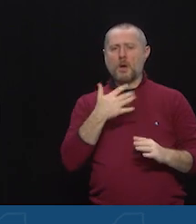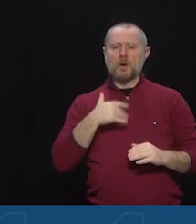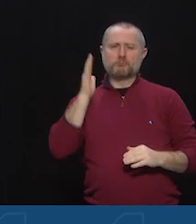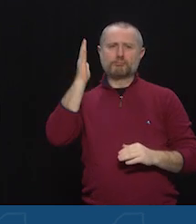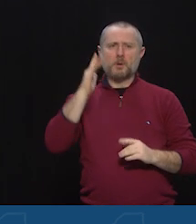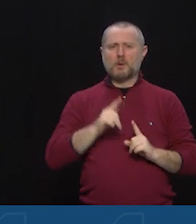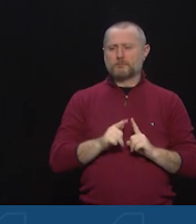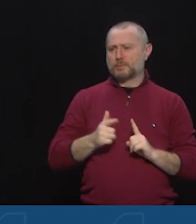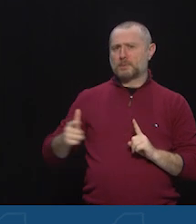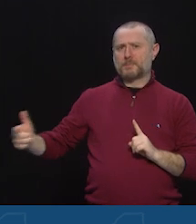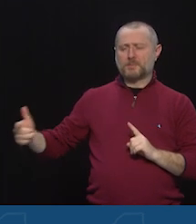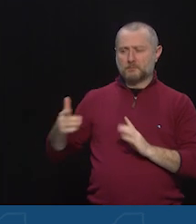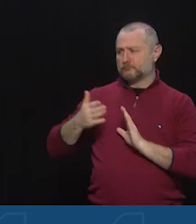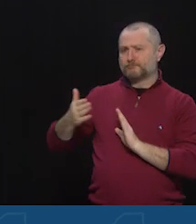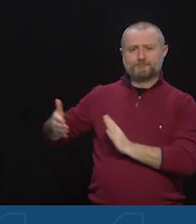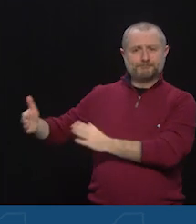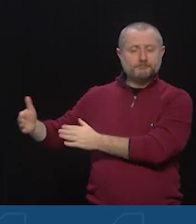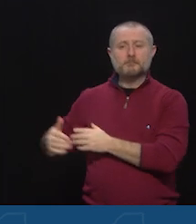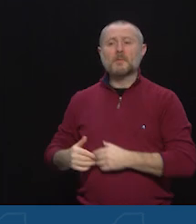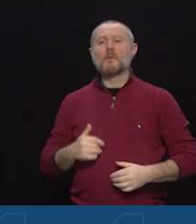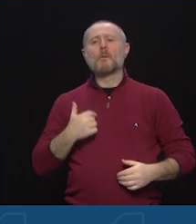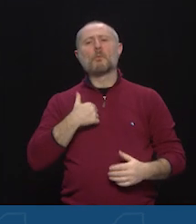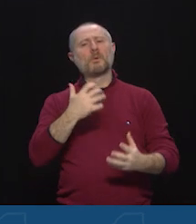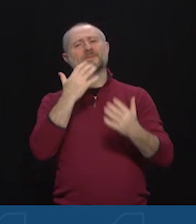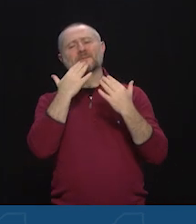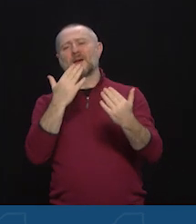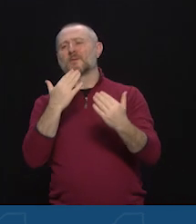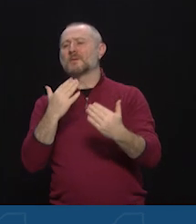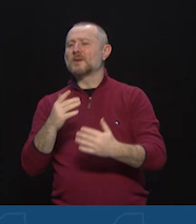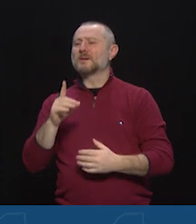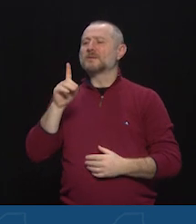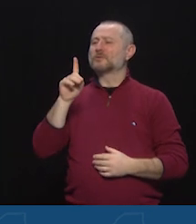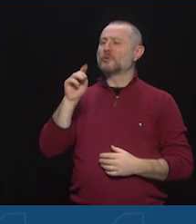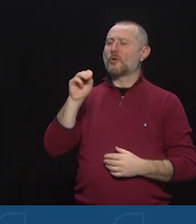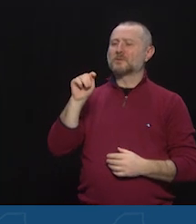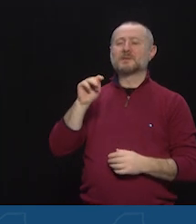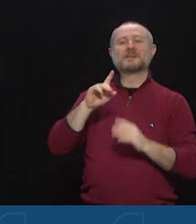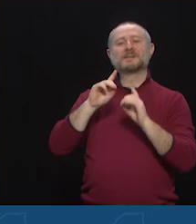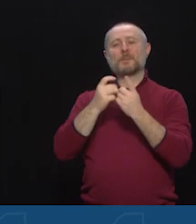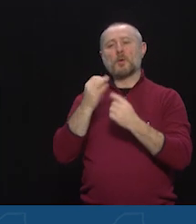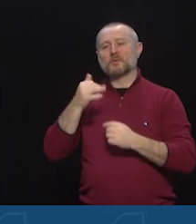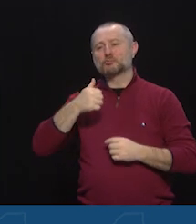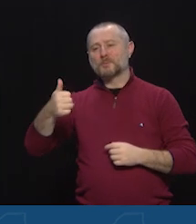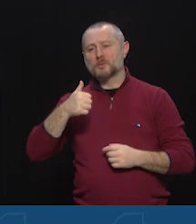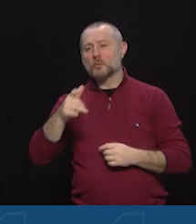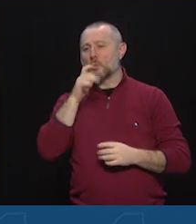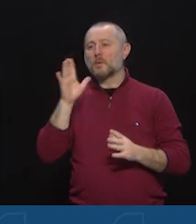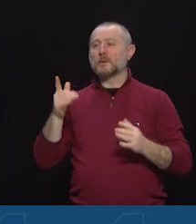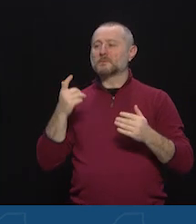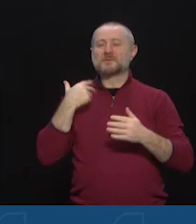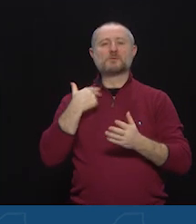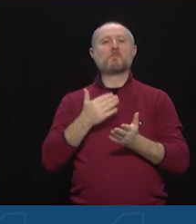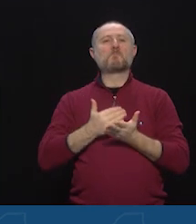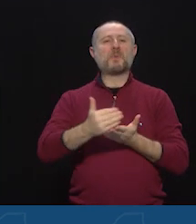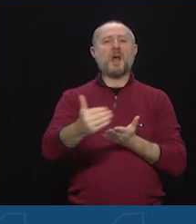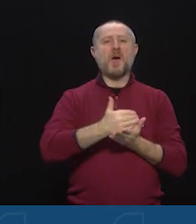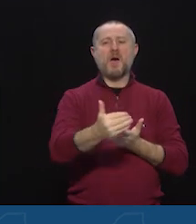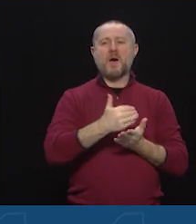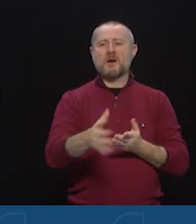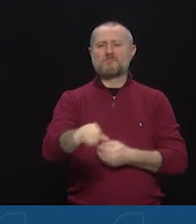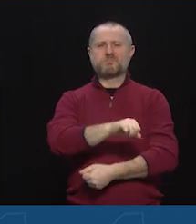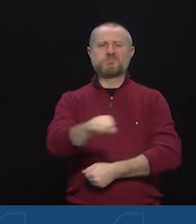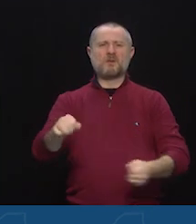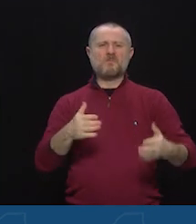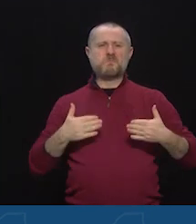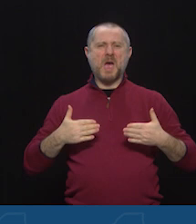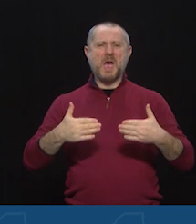thank the members of the DOT who are here and the others who will be out there driving the plows and really putting themselves in